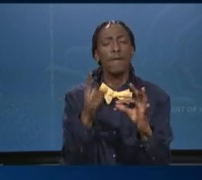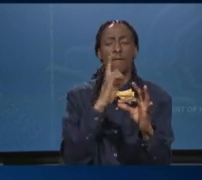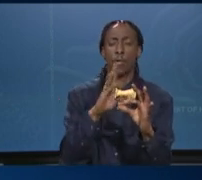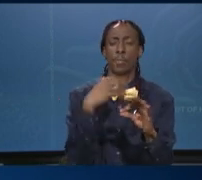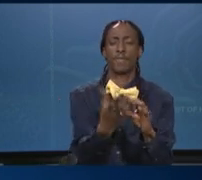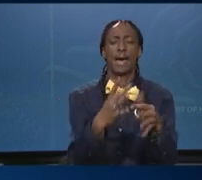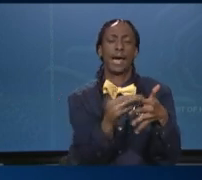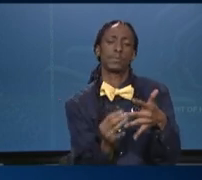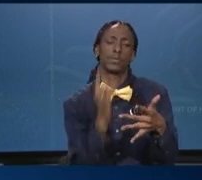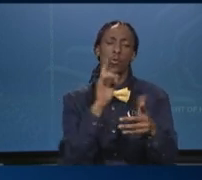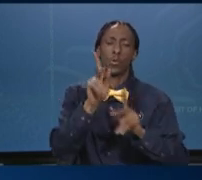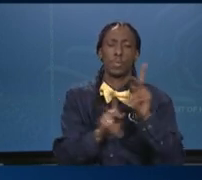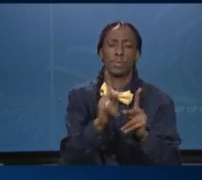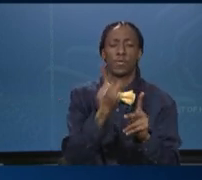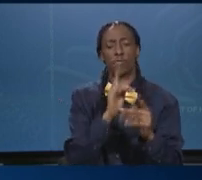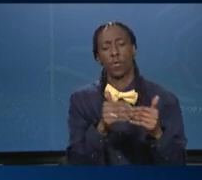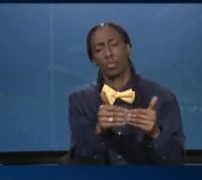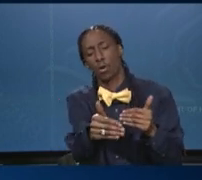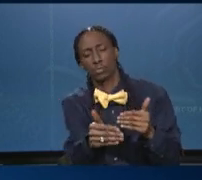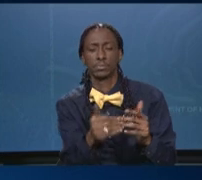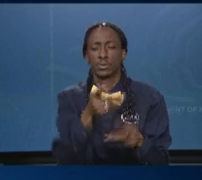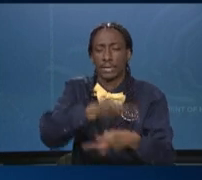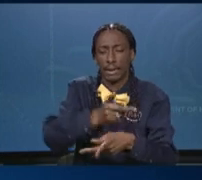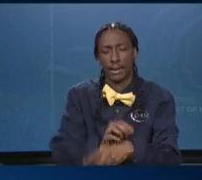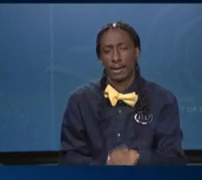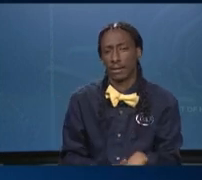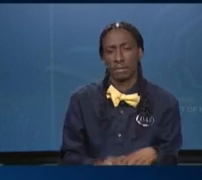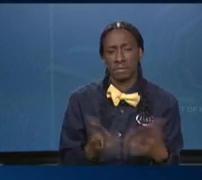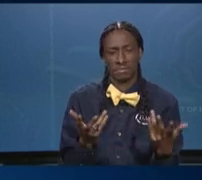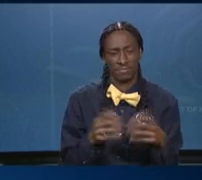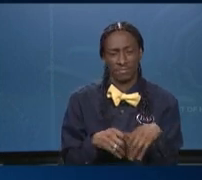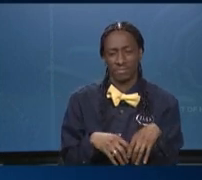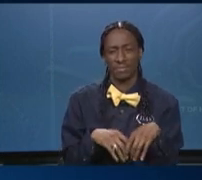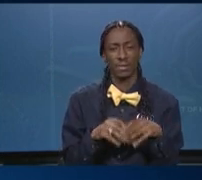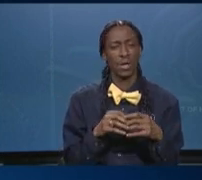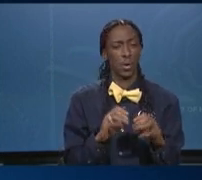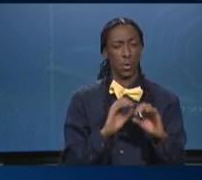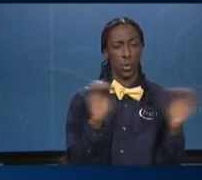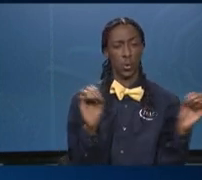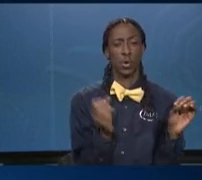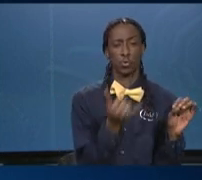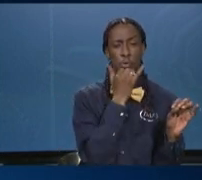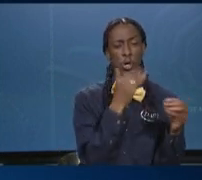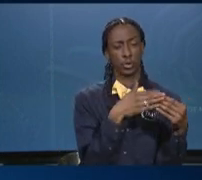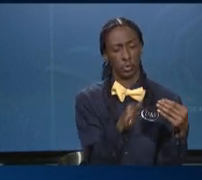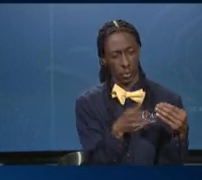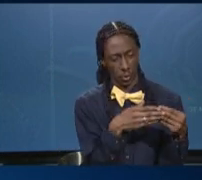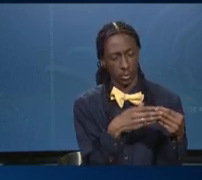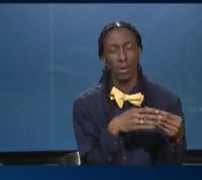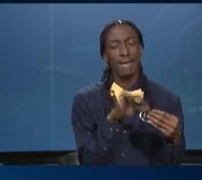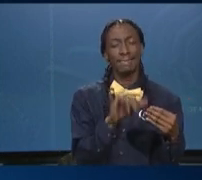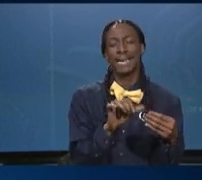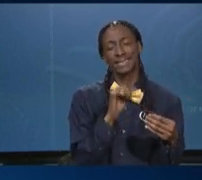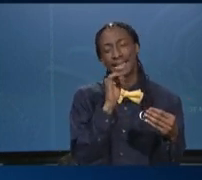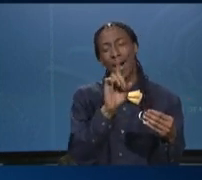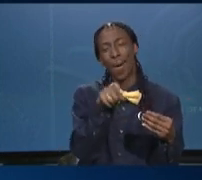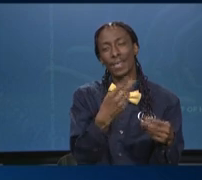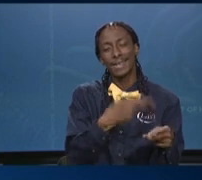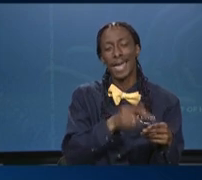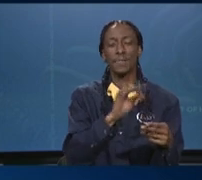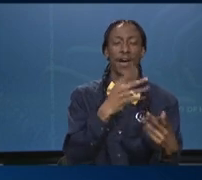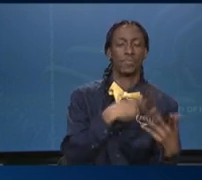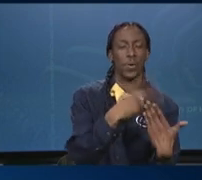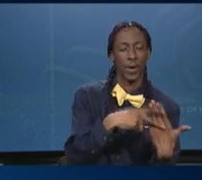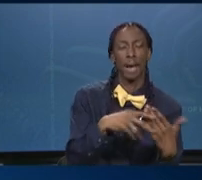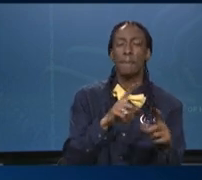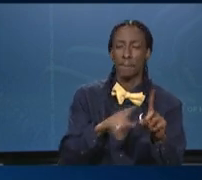care. No Wrong Door really is not only the name of the program, but the philosophy. We want people to be able to,